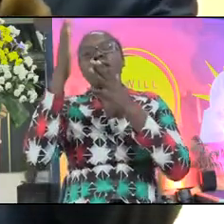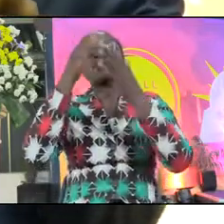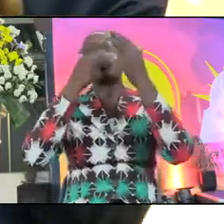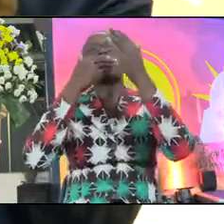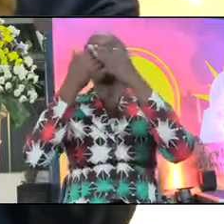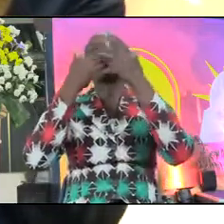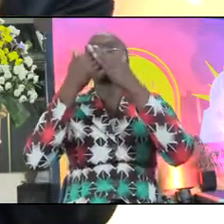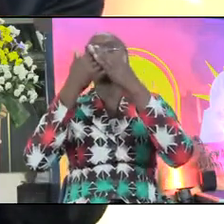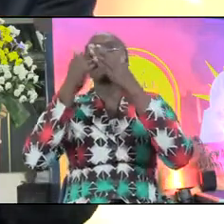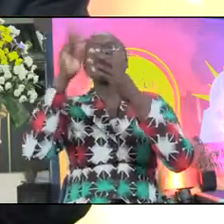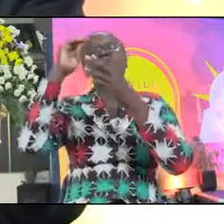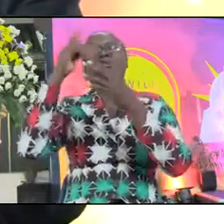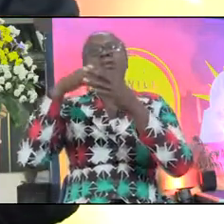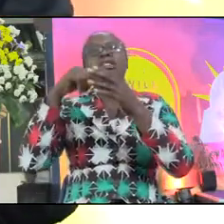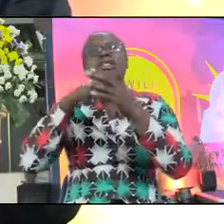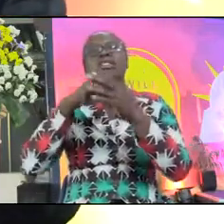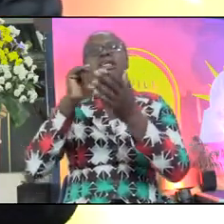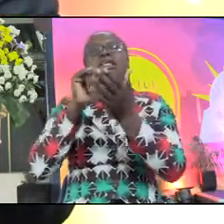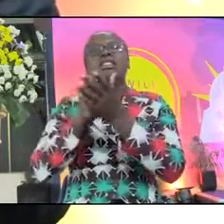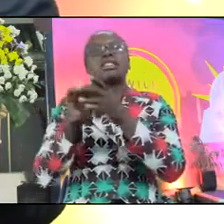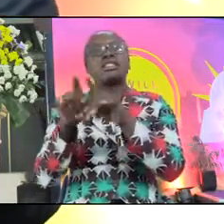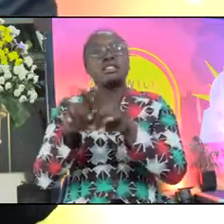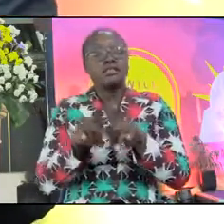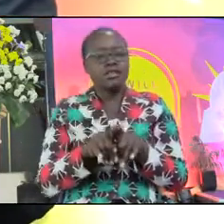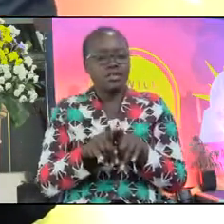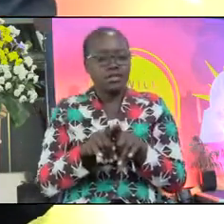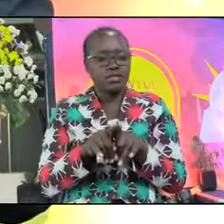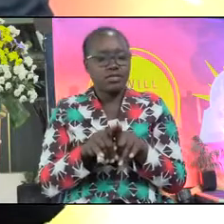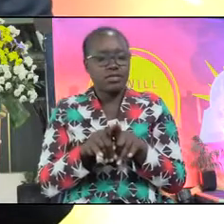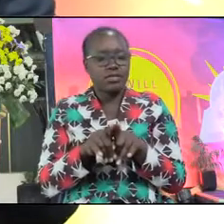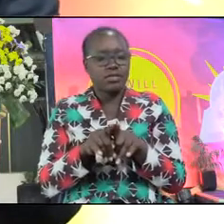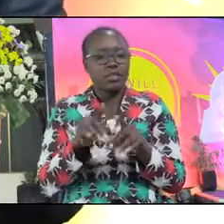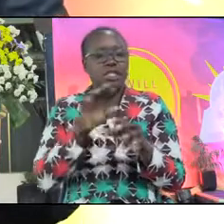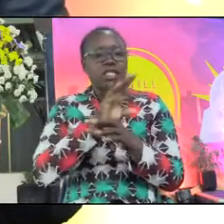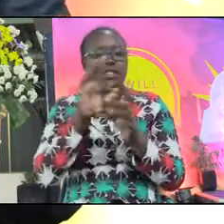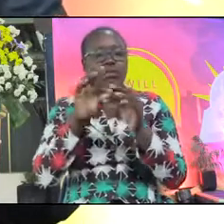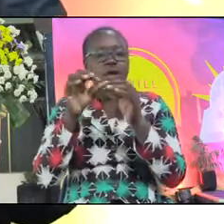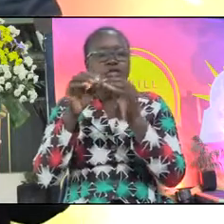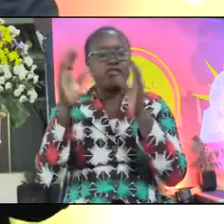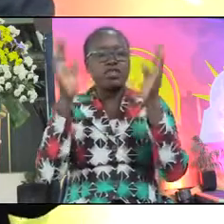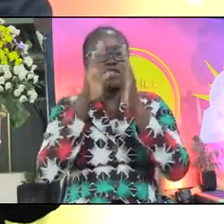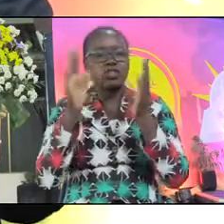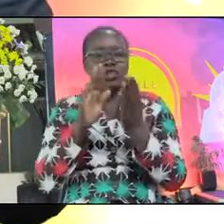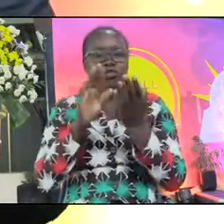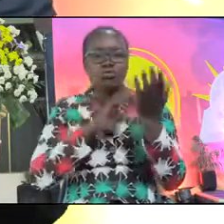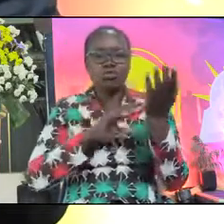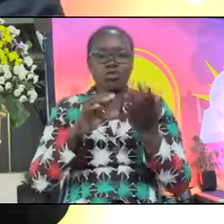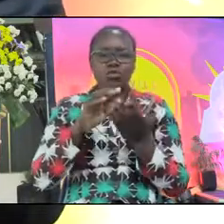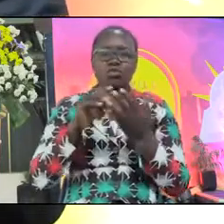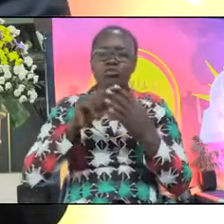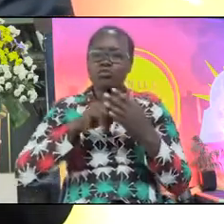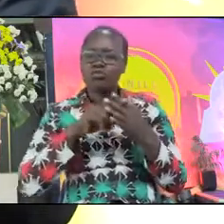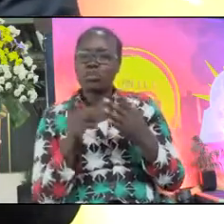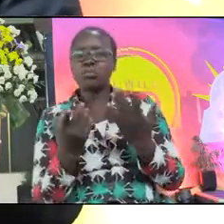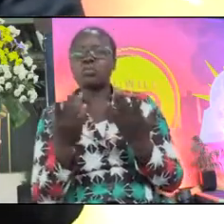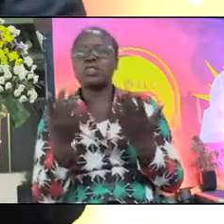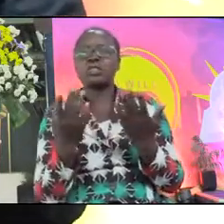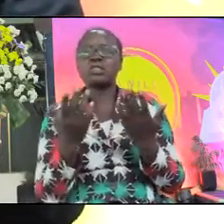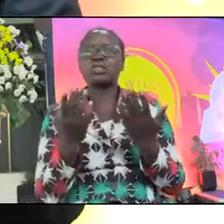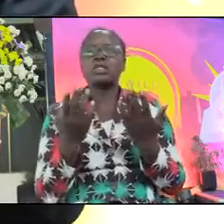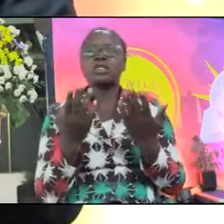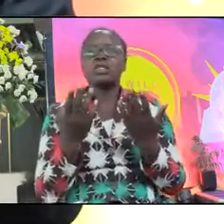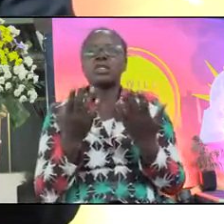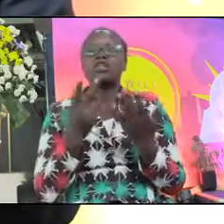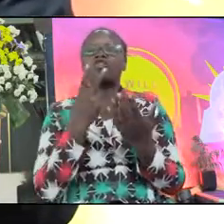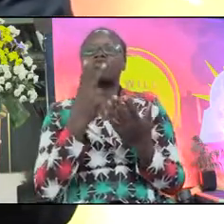you for reminding us that even the perfect storm, which has combined three storms into one,